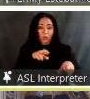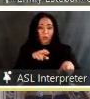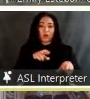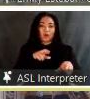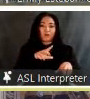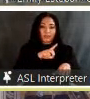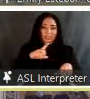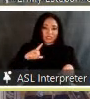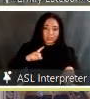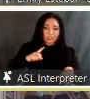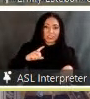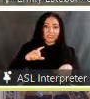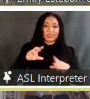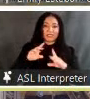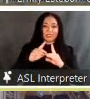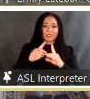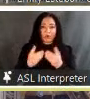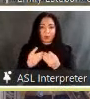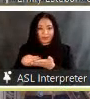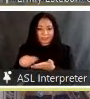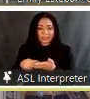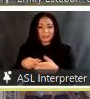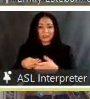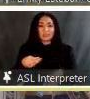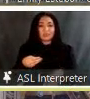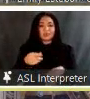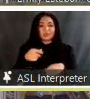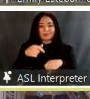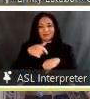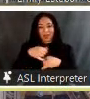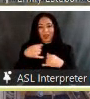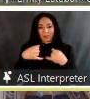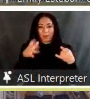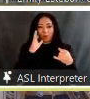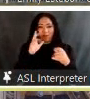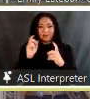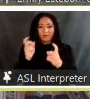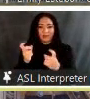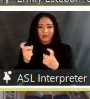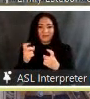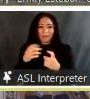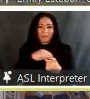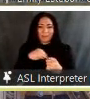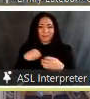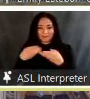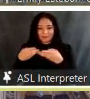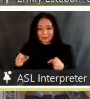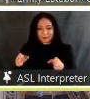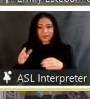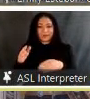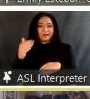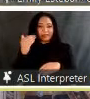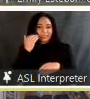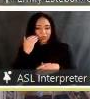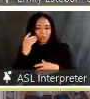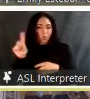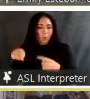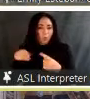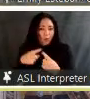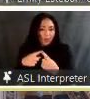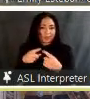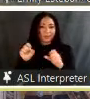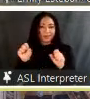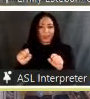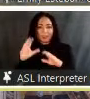and the Department of Finance. The timeline will give workgroup members and members of the public an indication of when they can expect to advise